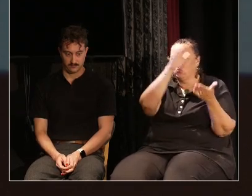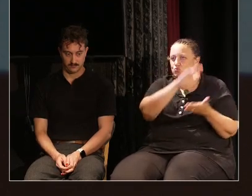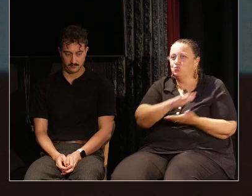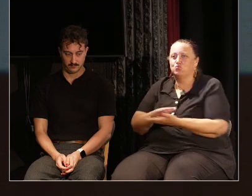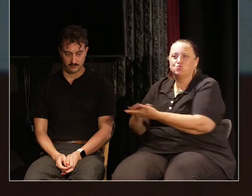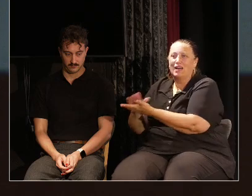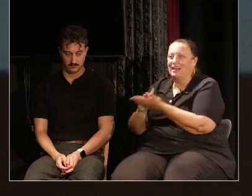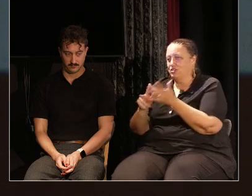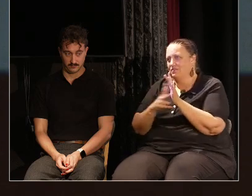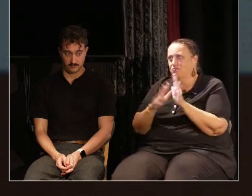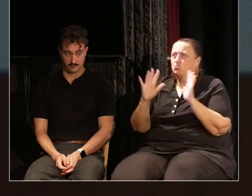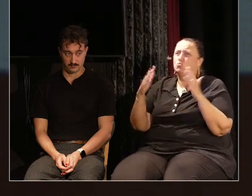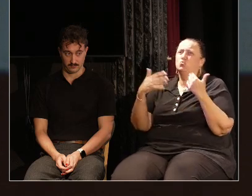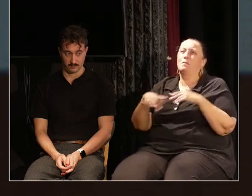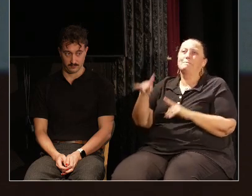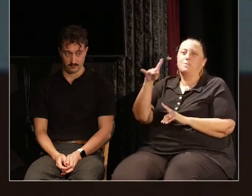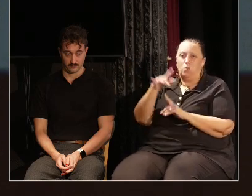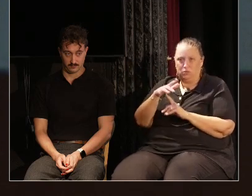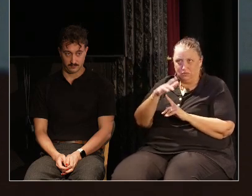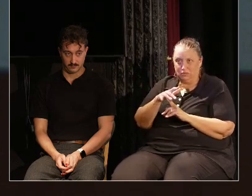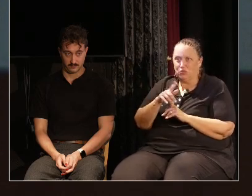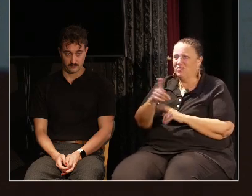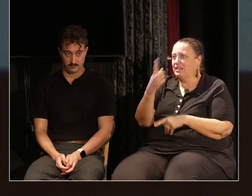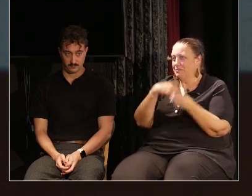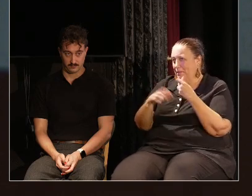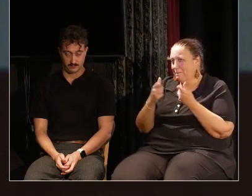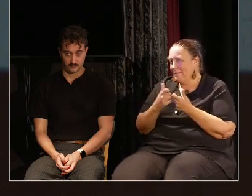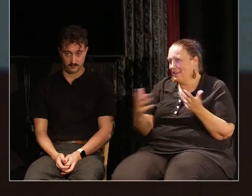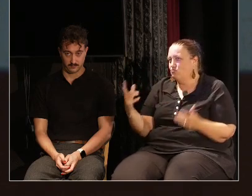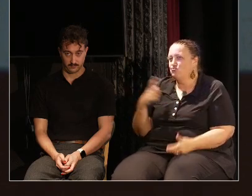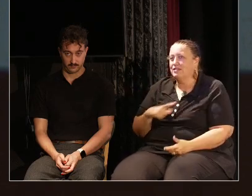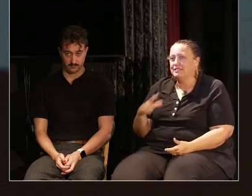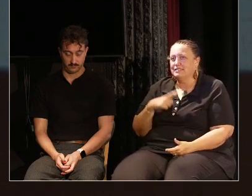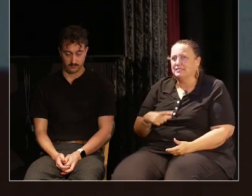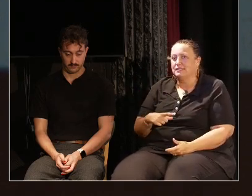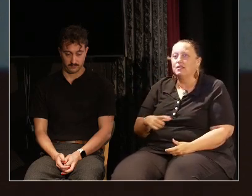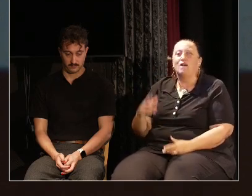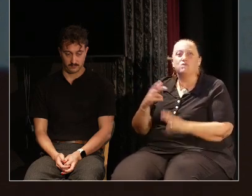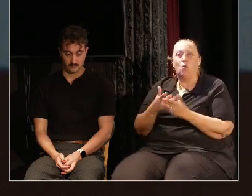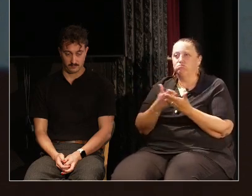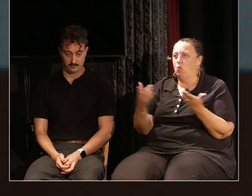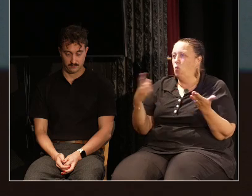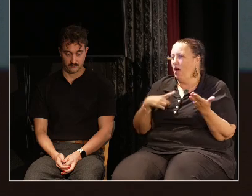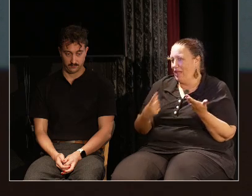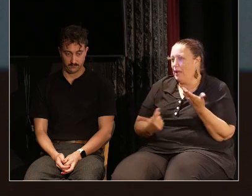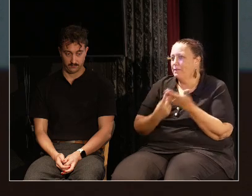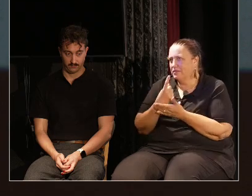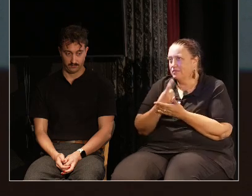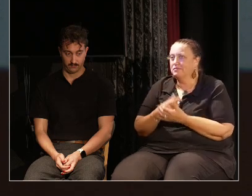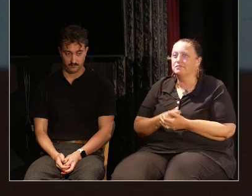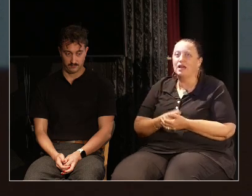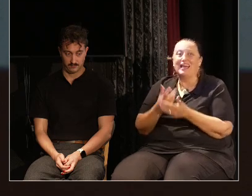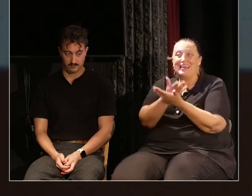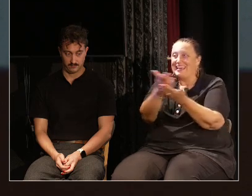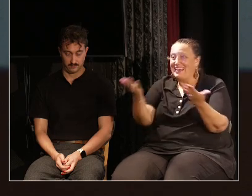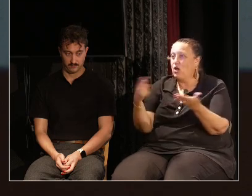that is vital. And you've explained many reasons why that is vital, but I think everyone here and so many members of the community